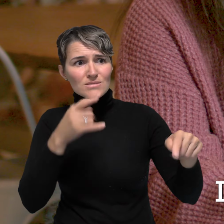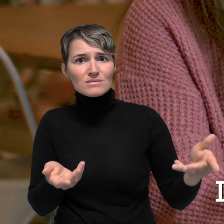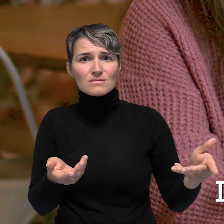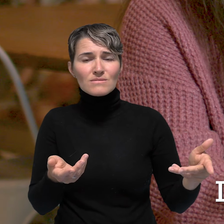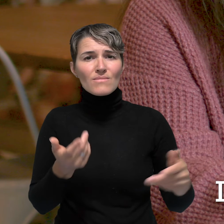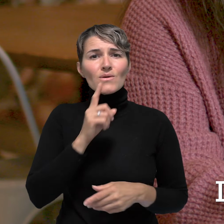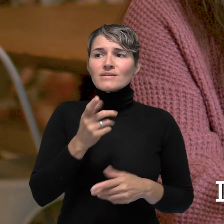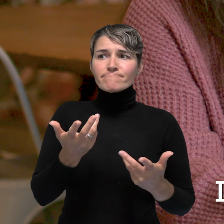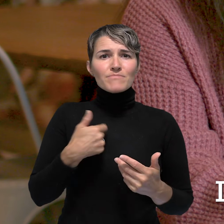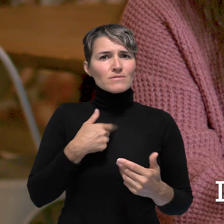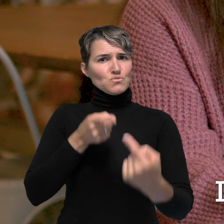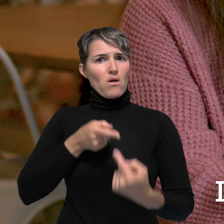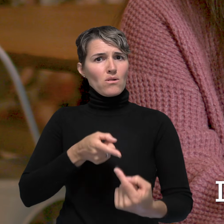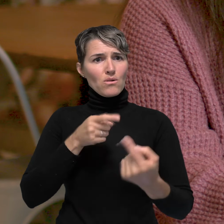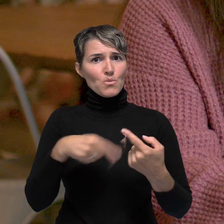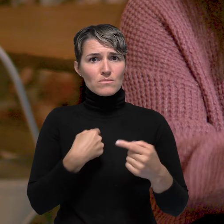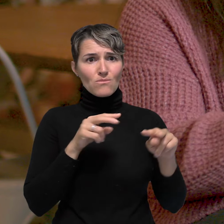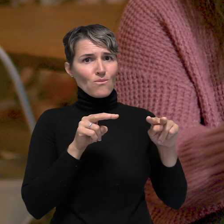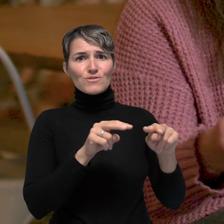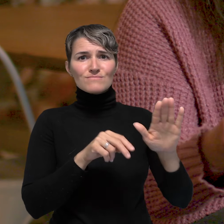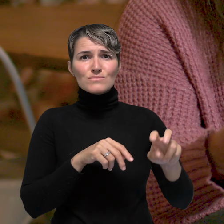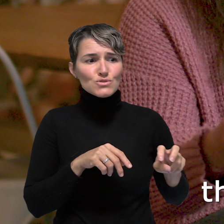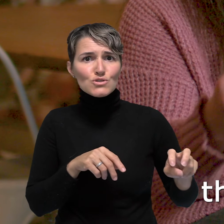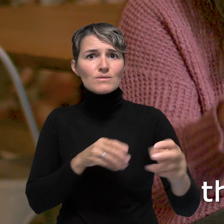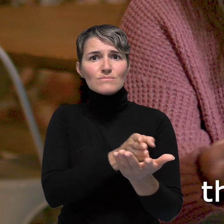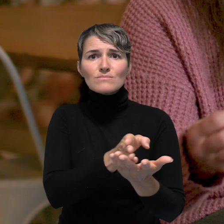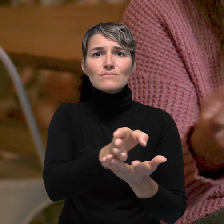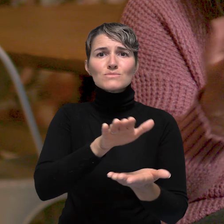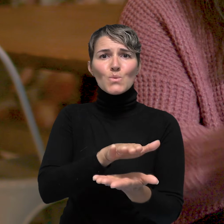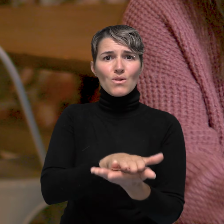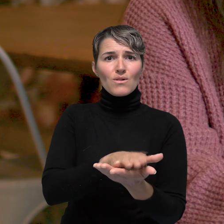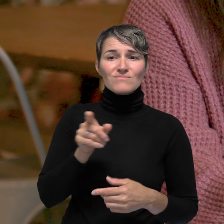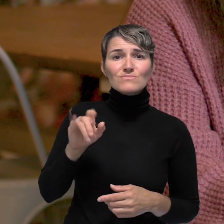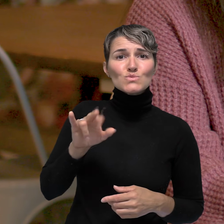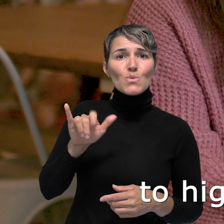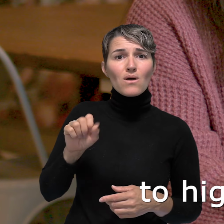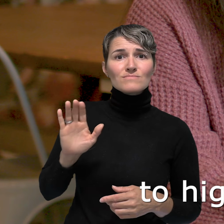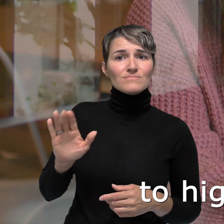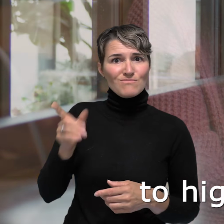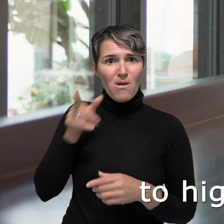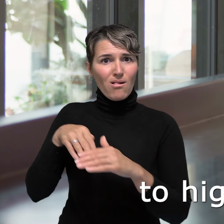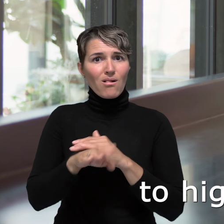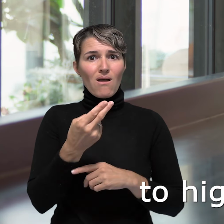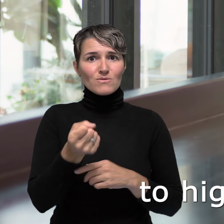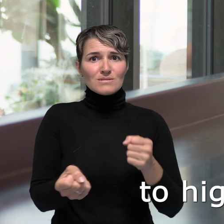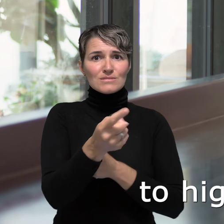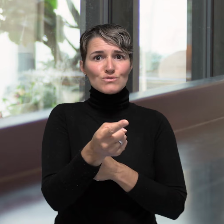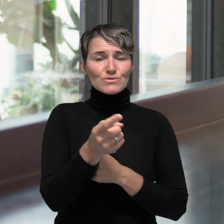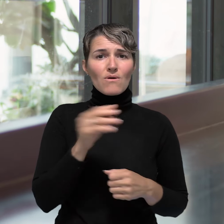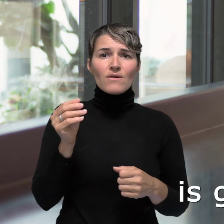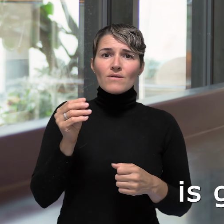really, I struggle when I watch the journey as far as they're going through school, and, Juliana's going to be going into high school next year, and